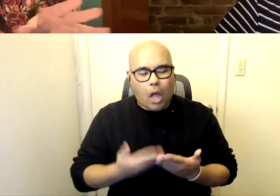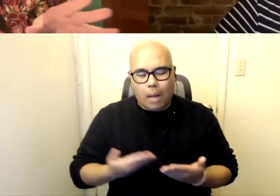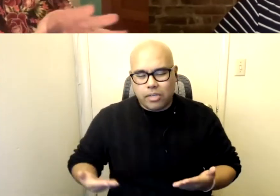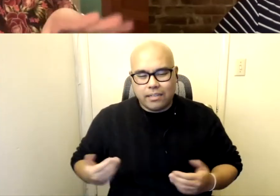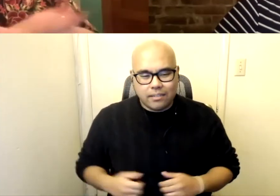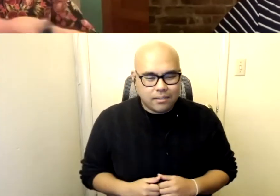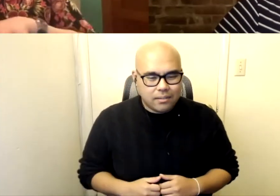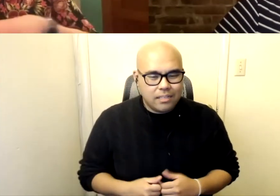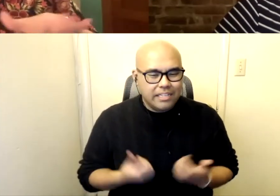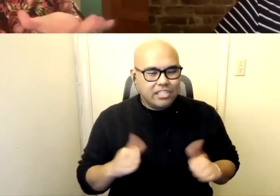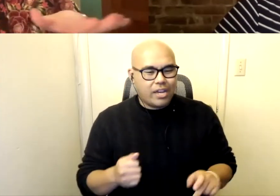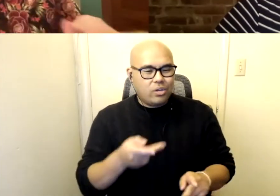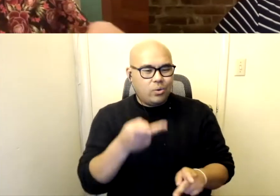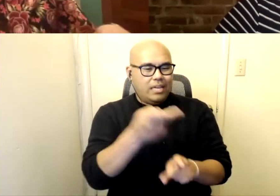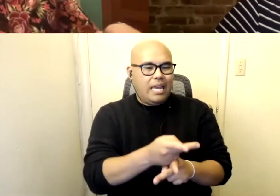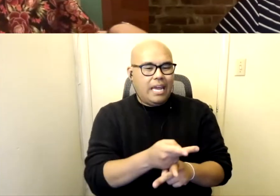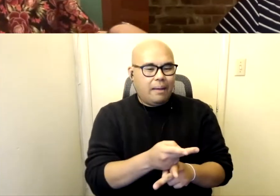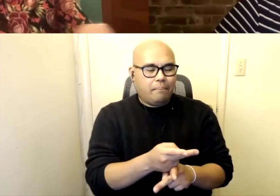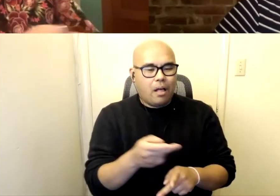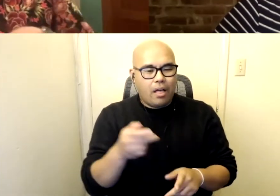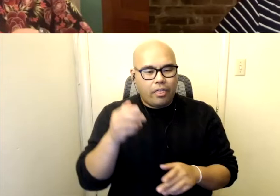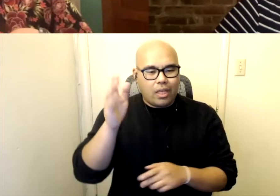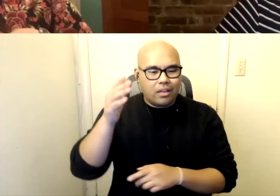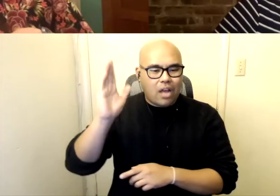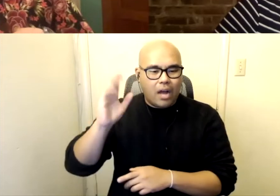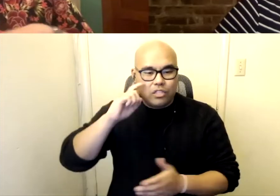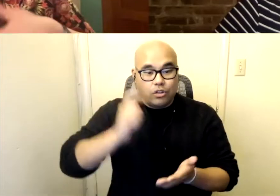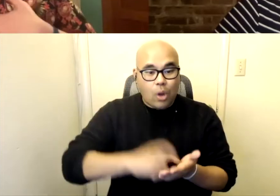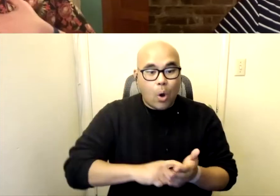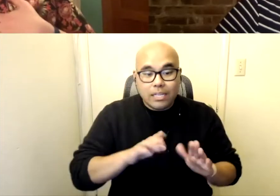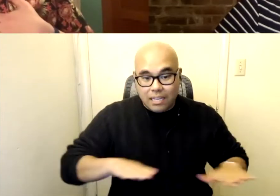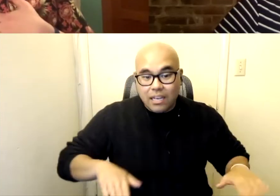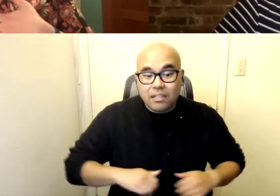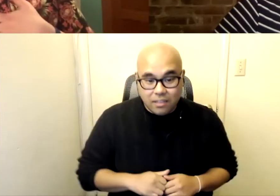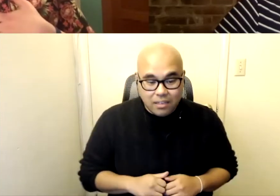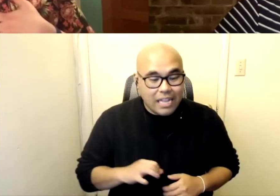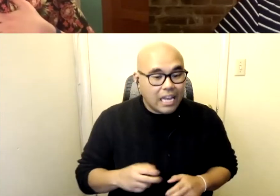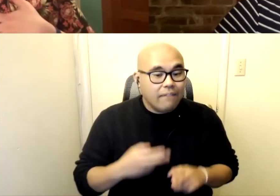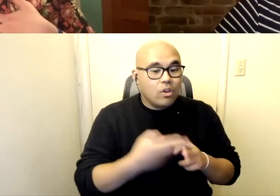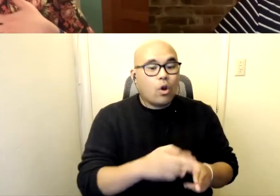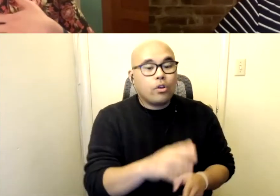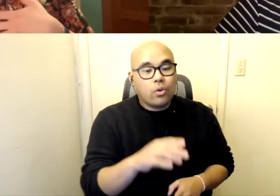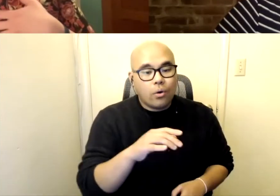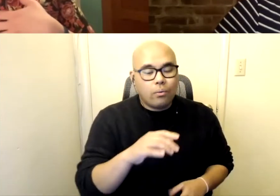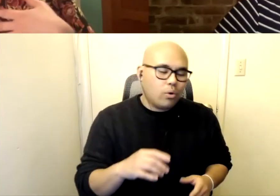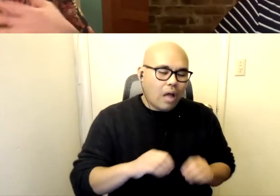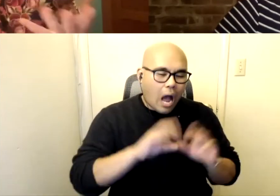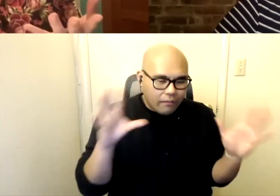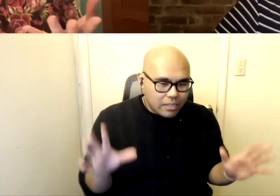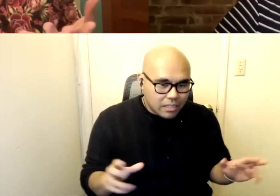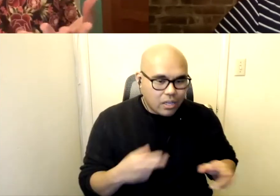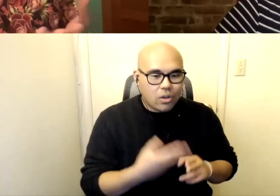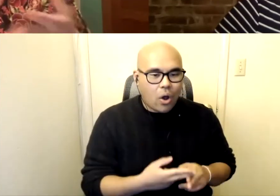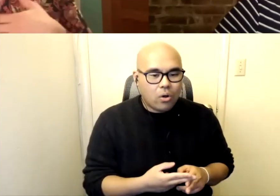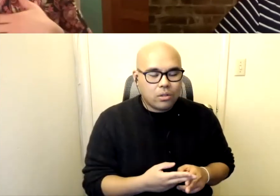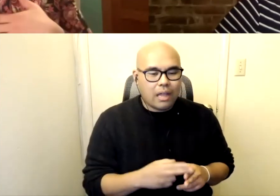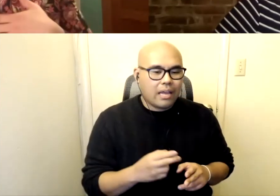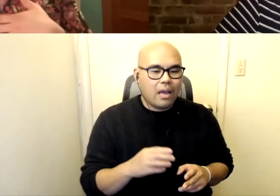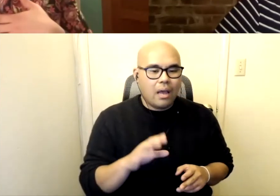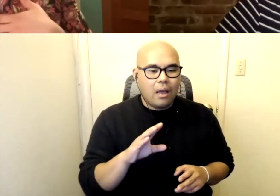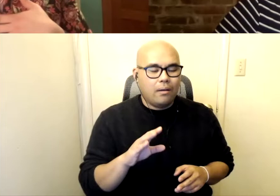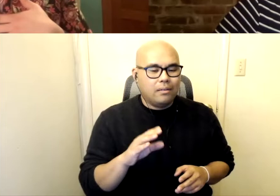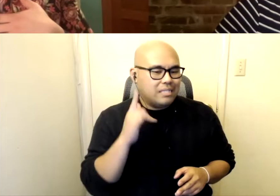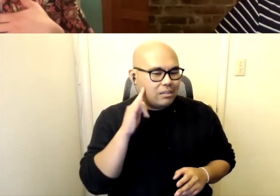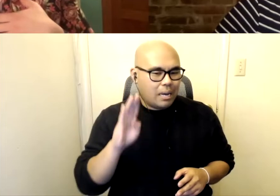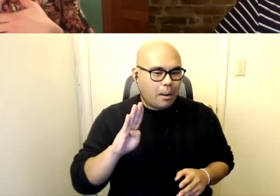of keeping the gods from noticing the kids. Like if you called your kid, I mean, obviously Bao Bei, precious one, but if you just called